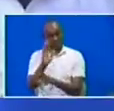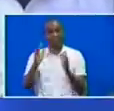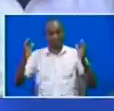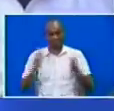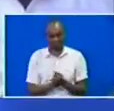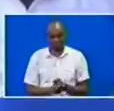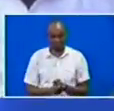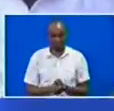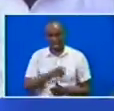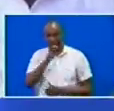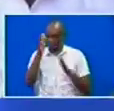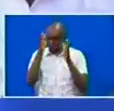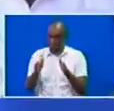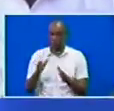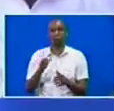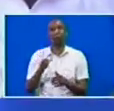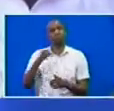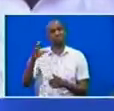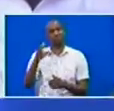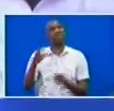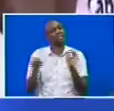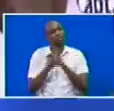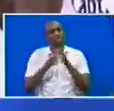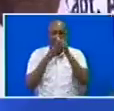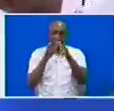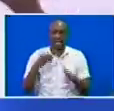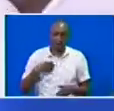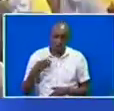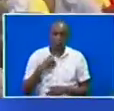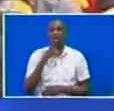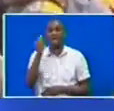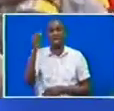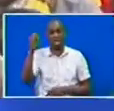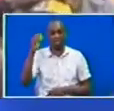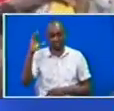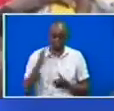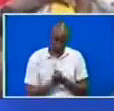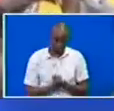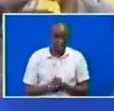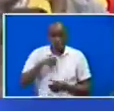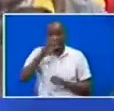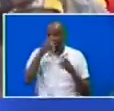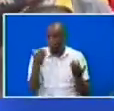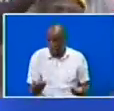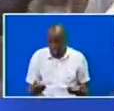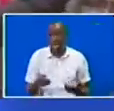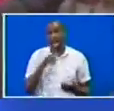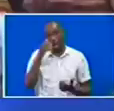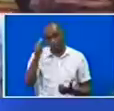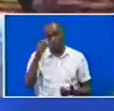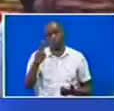Another candidate is Captain Abdi Yare, the deputy leader of Musalia Mudavadi's ANC, and hails from Audwak